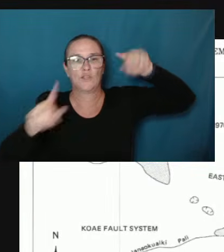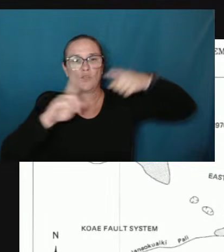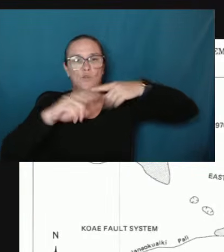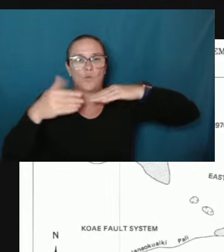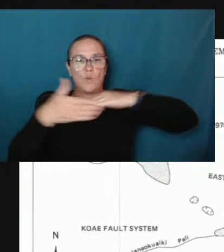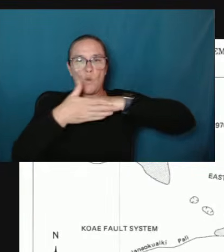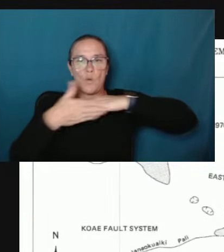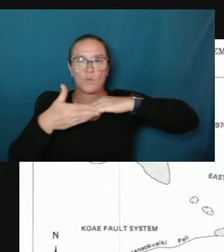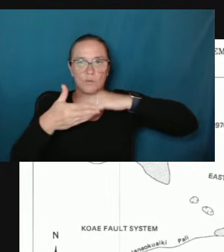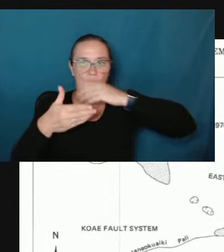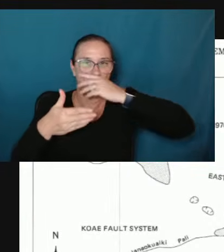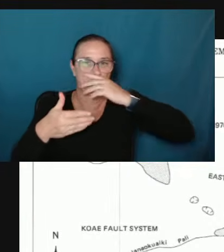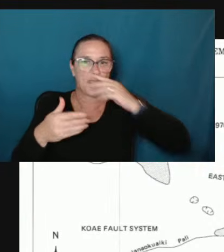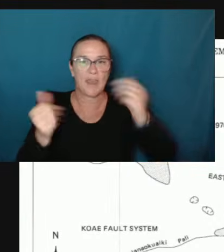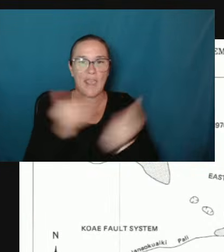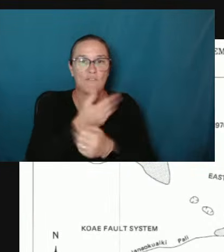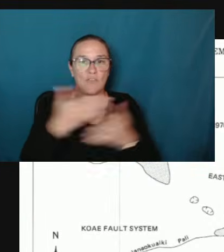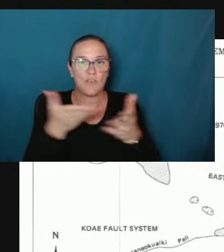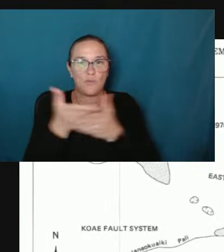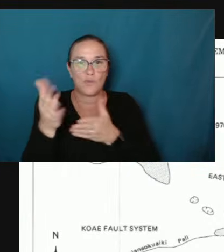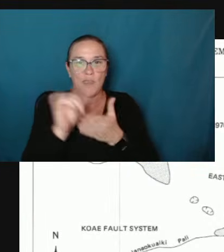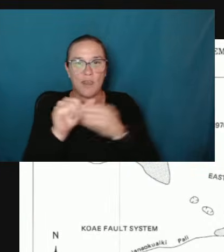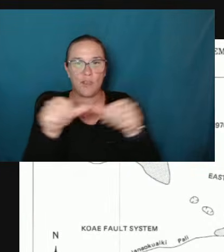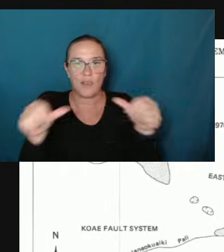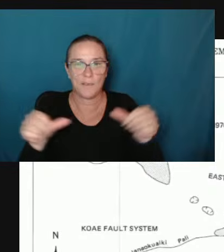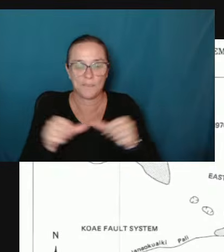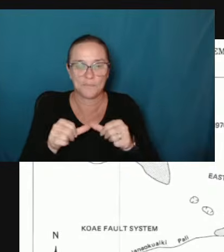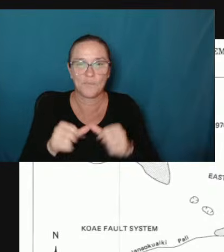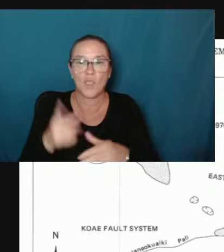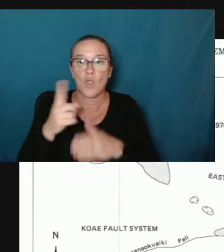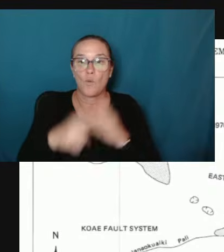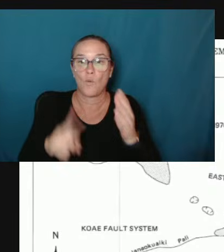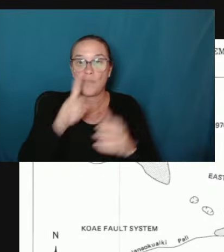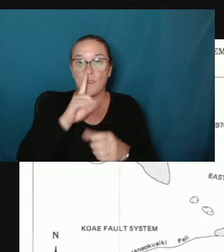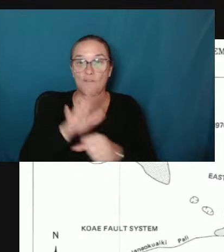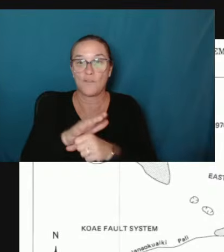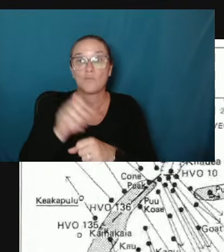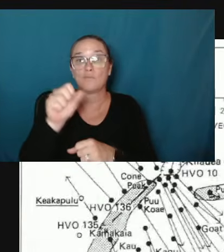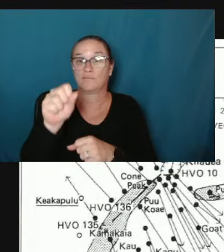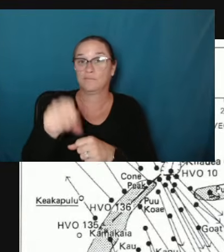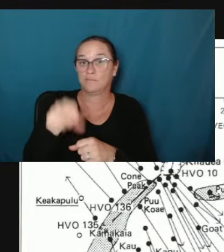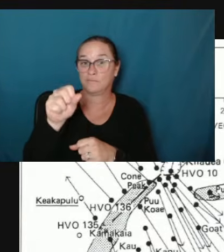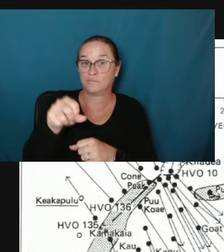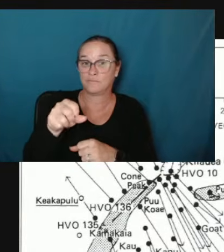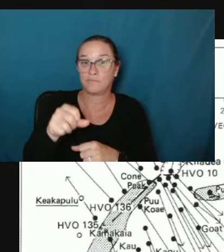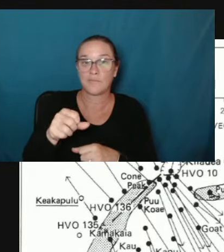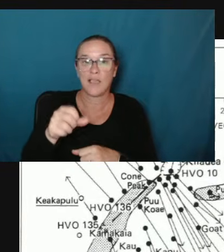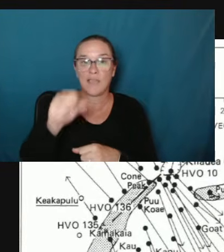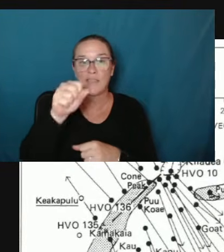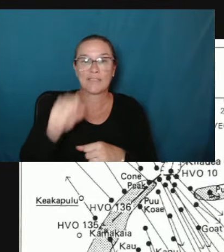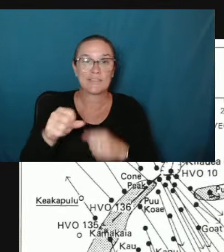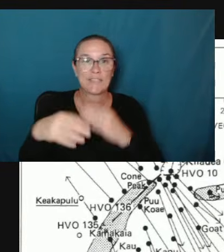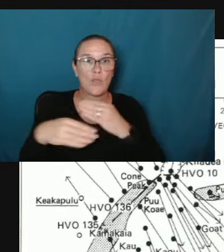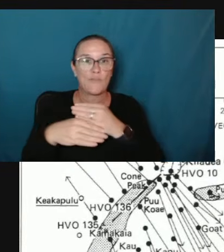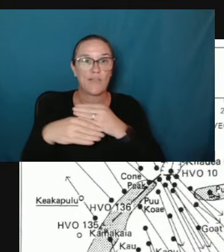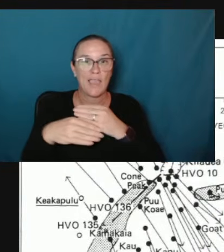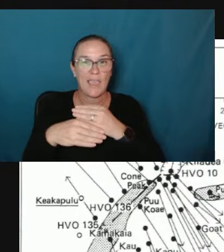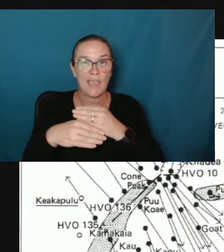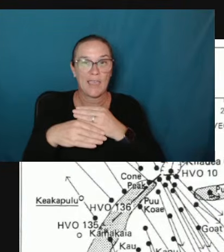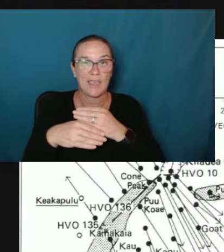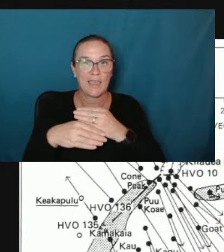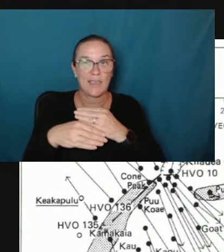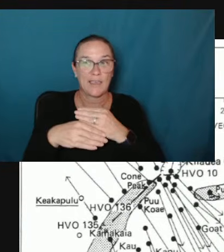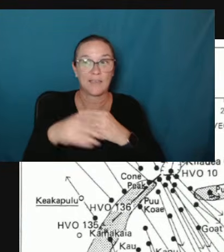all of the features around through there. And what they confirmed was that yes, South Flank, that coastline, was